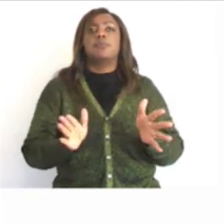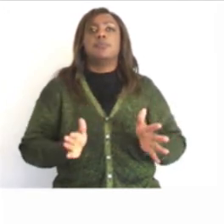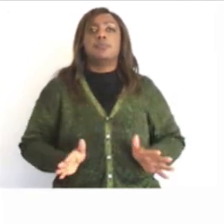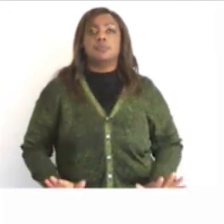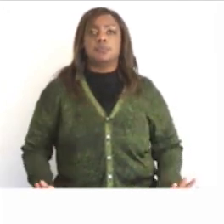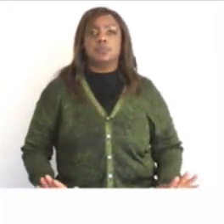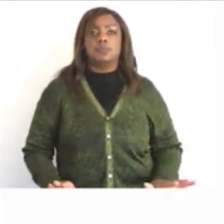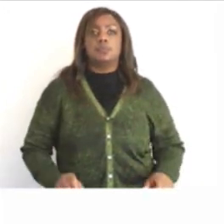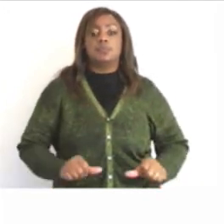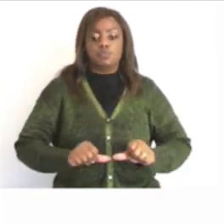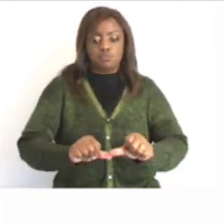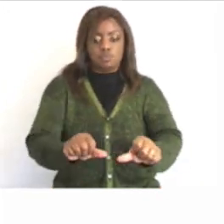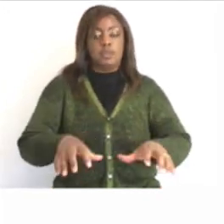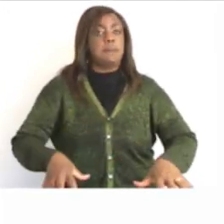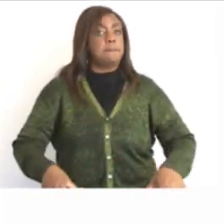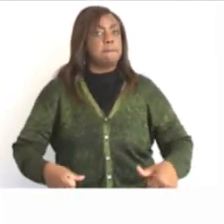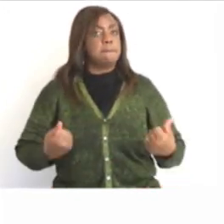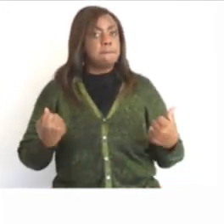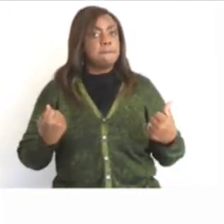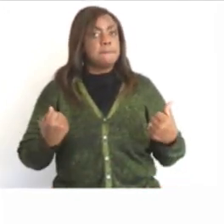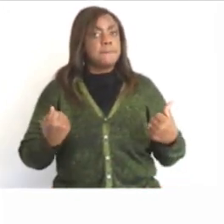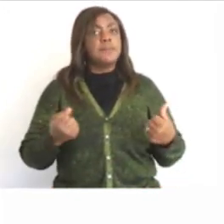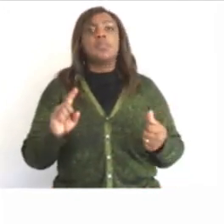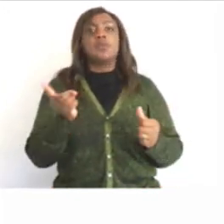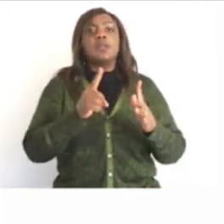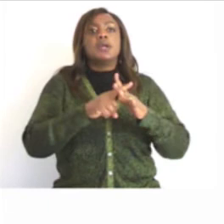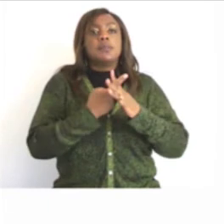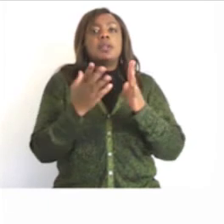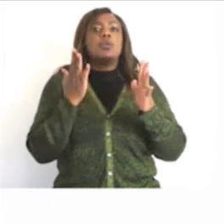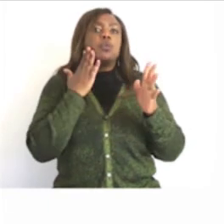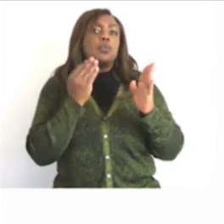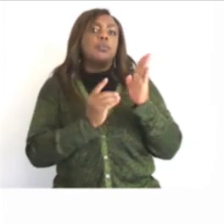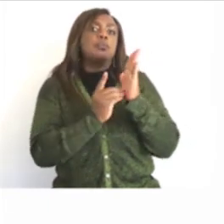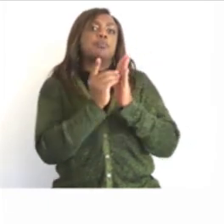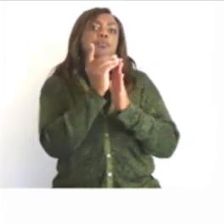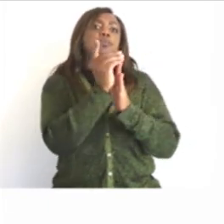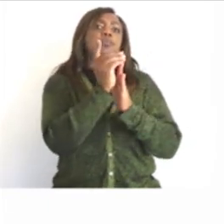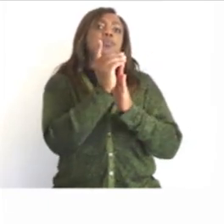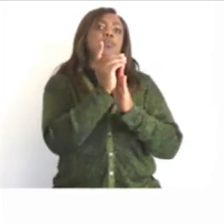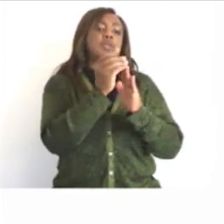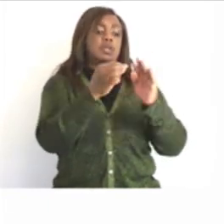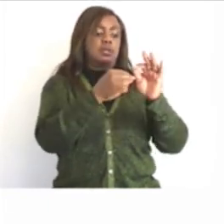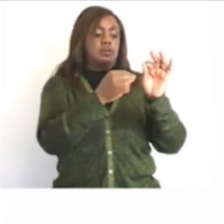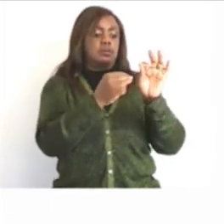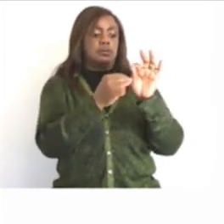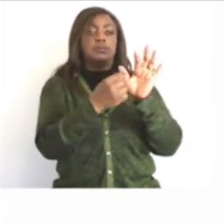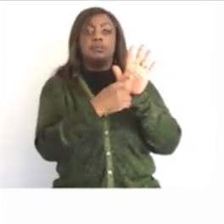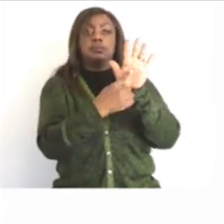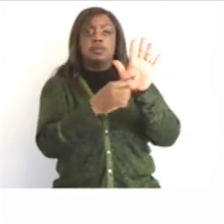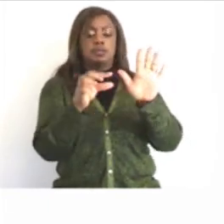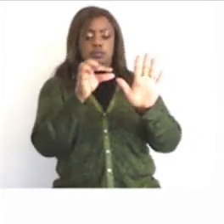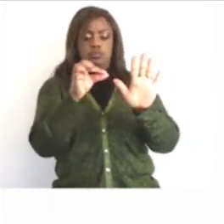you go to males, which is a boy. You also do the same. Look at the lines. Where is that line pointing? And then